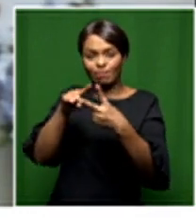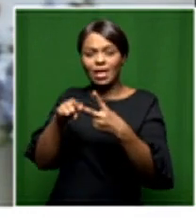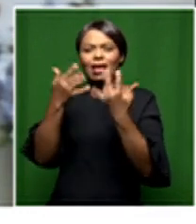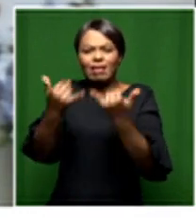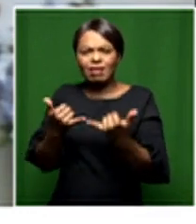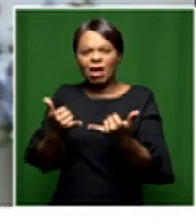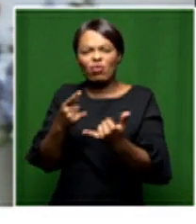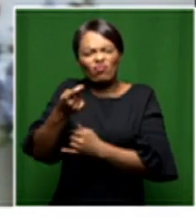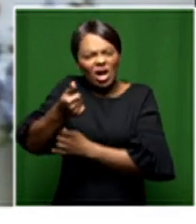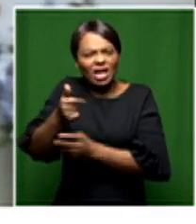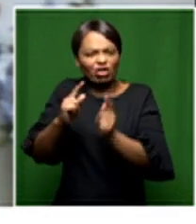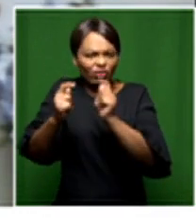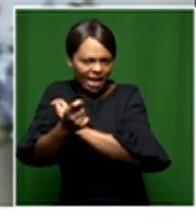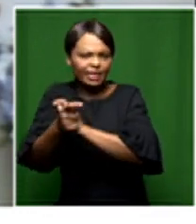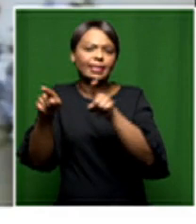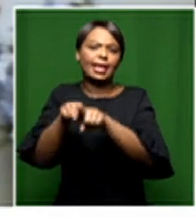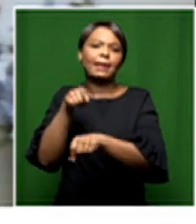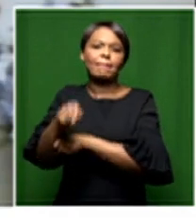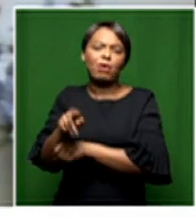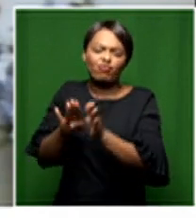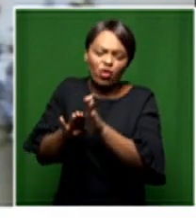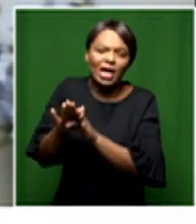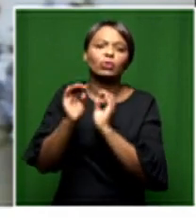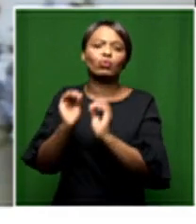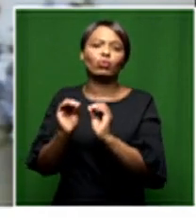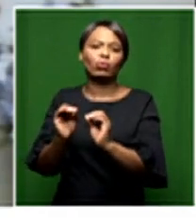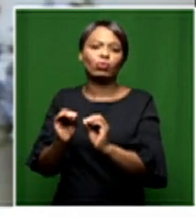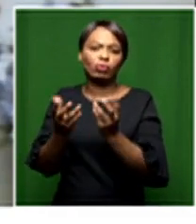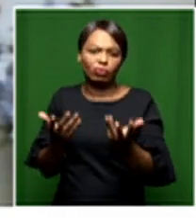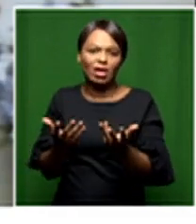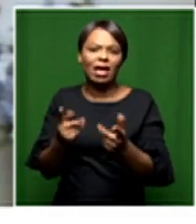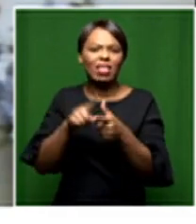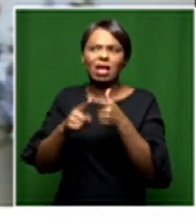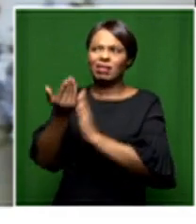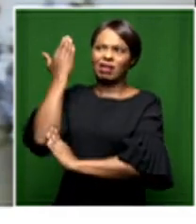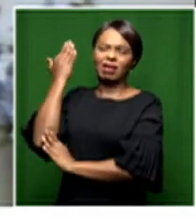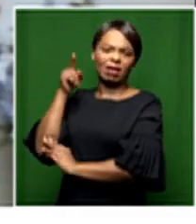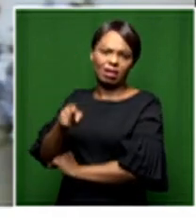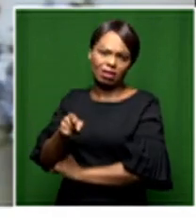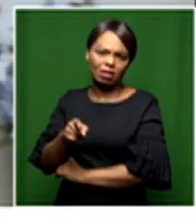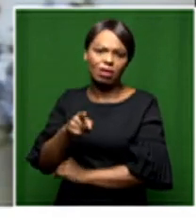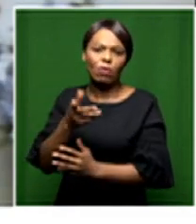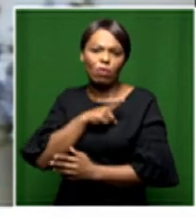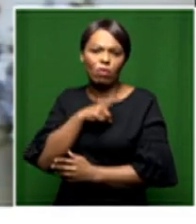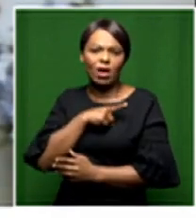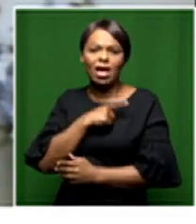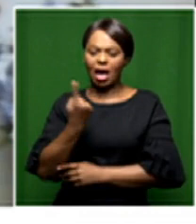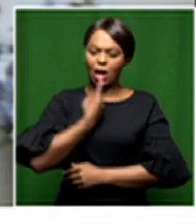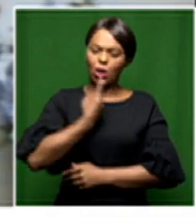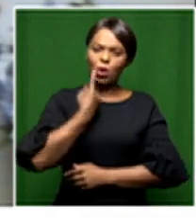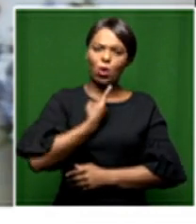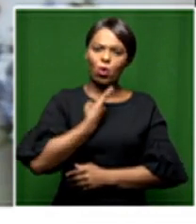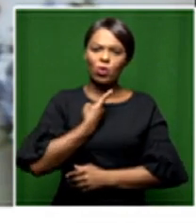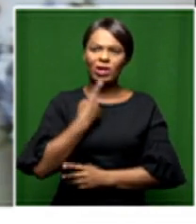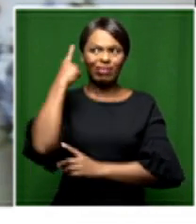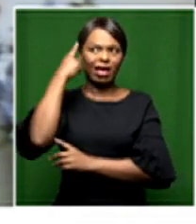a change in their positions of power, in their strident previous support for not just themselves as